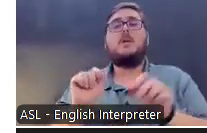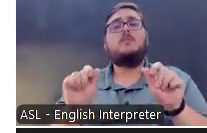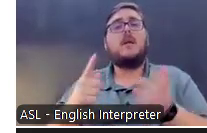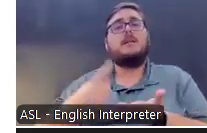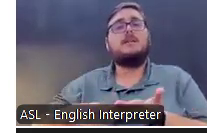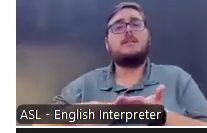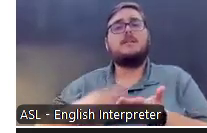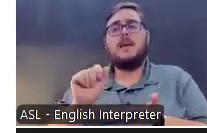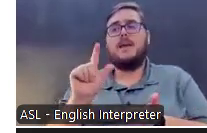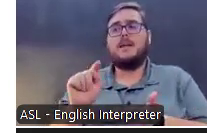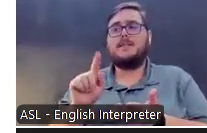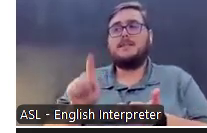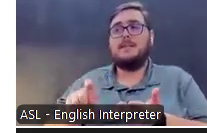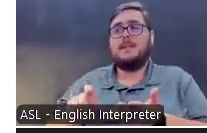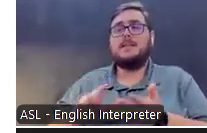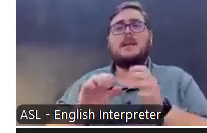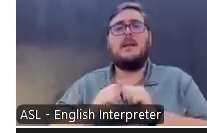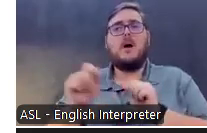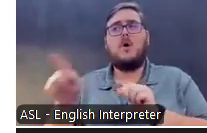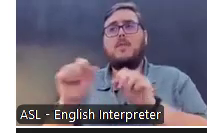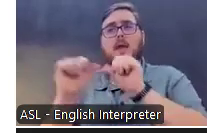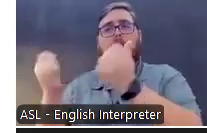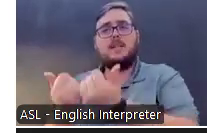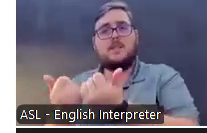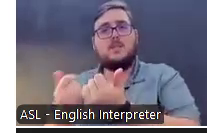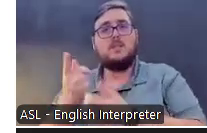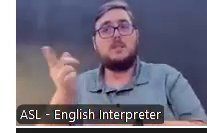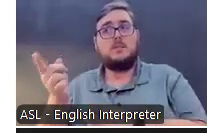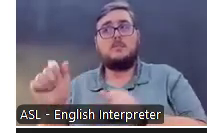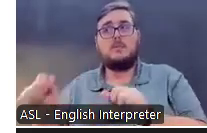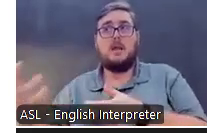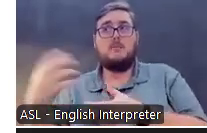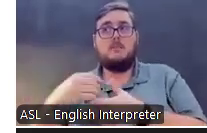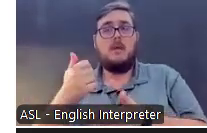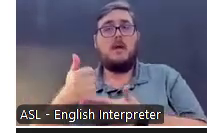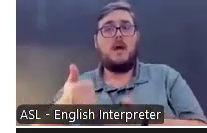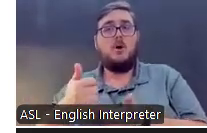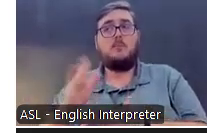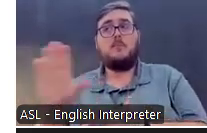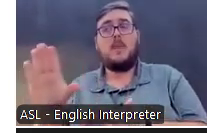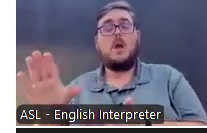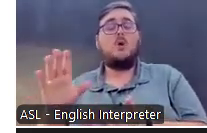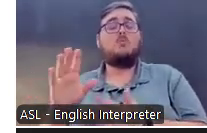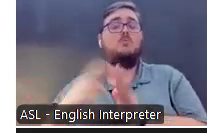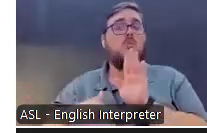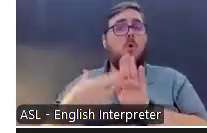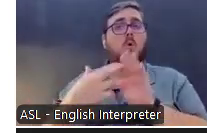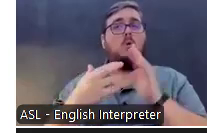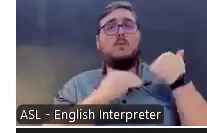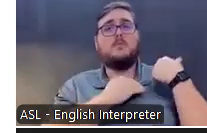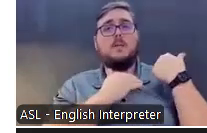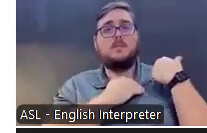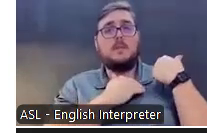of these agencies, including any role of the agency, responsibilities, under the provision of